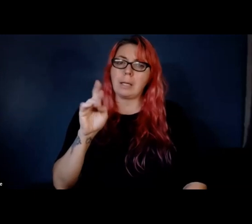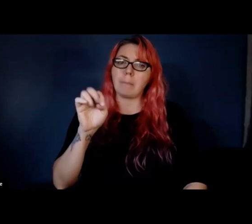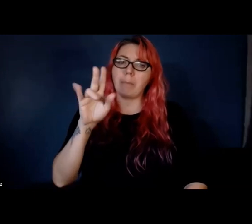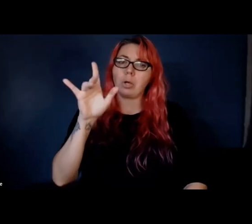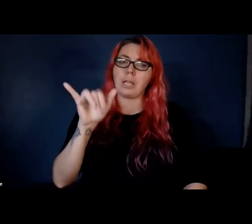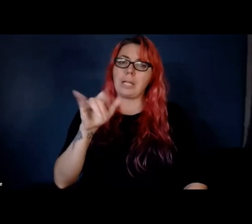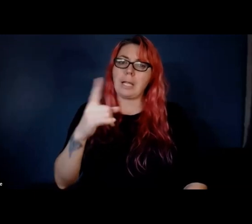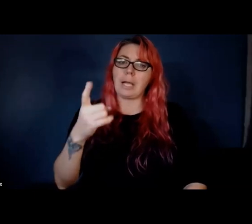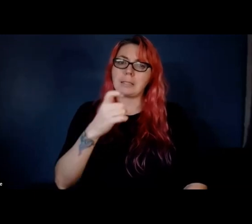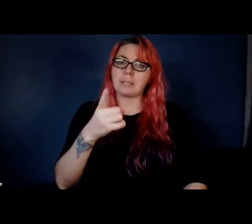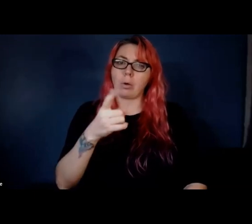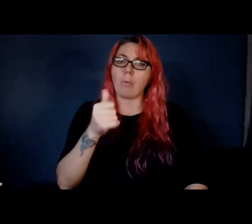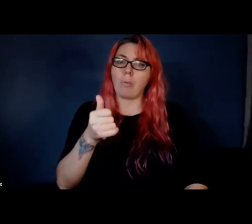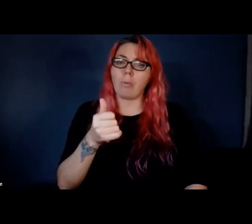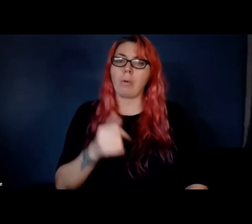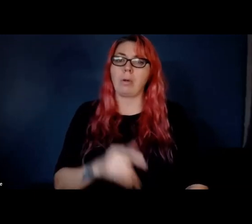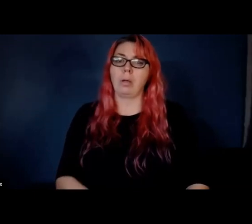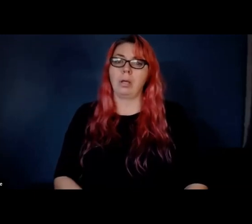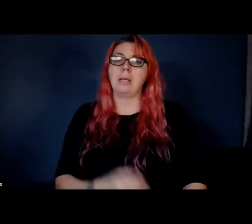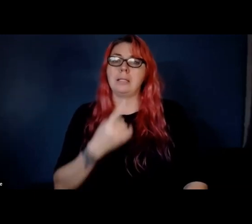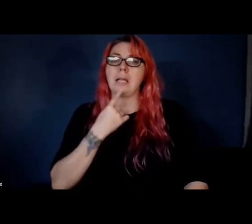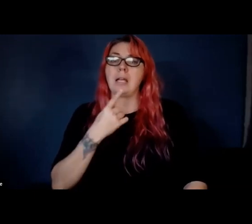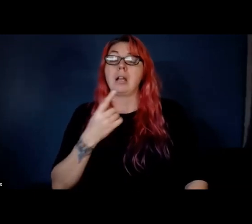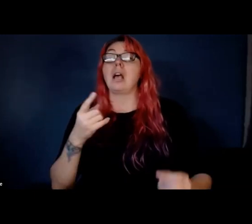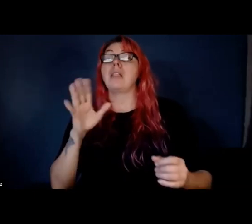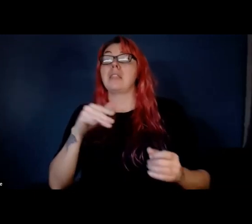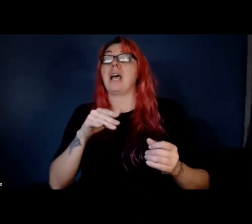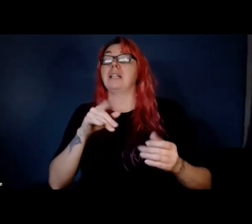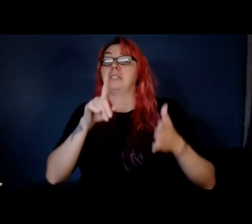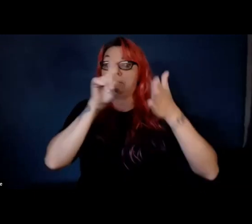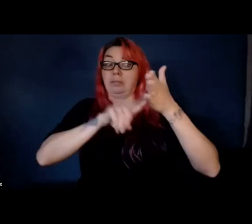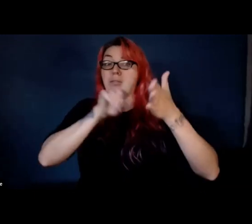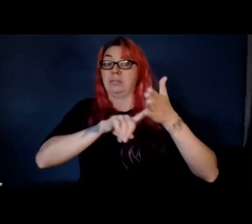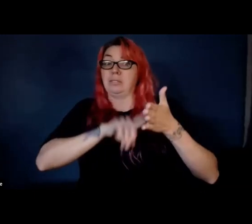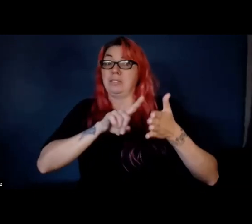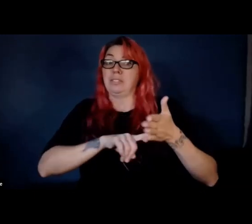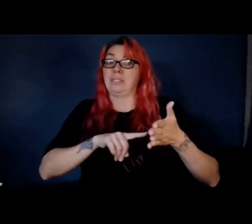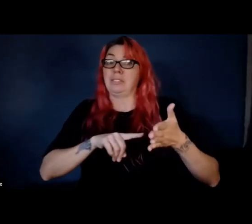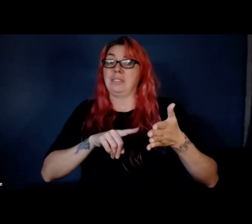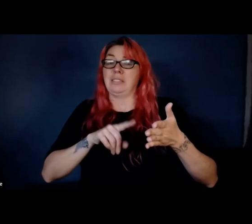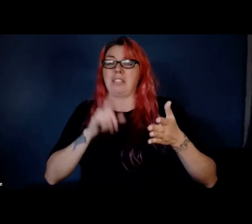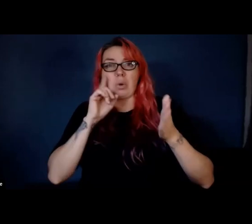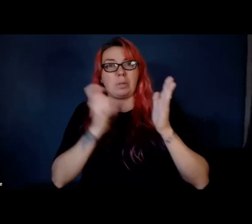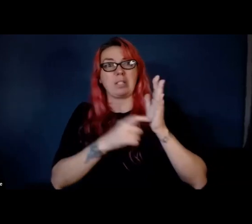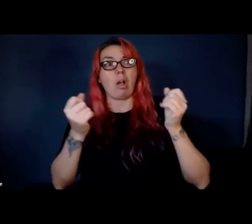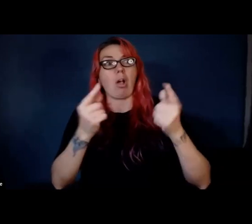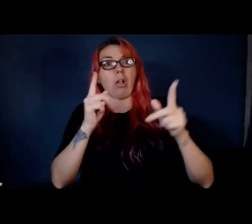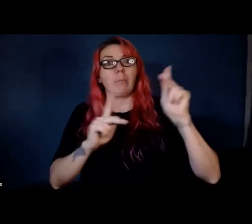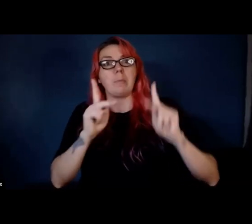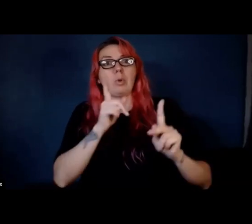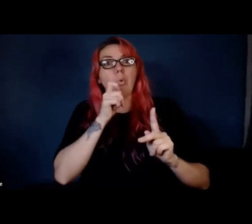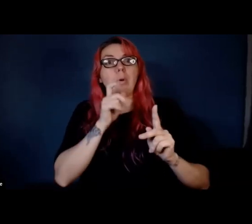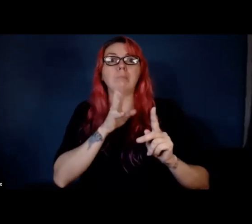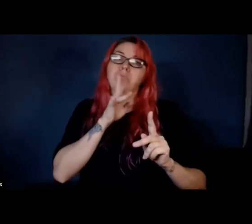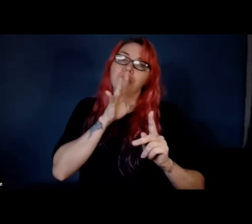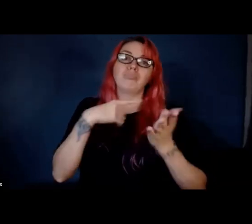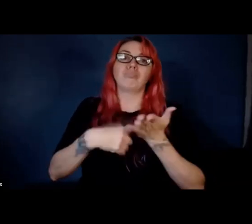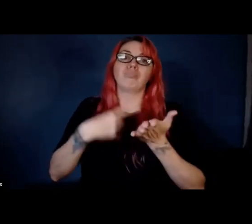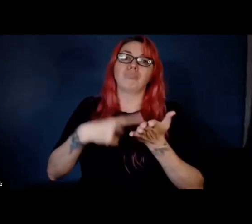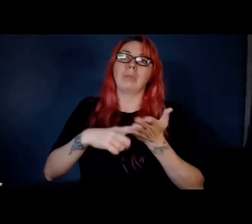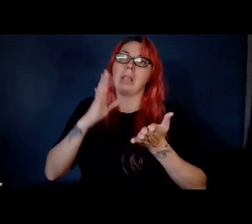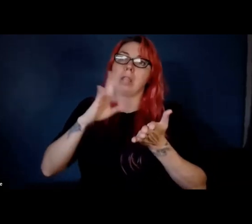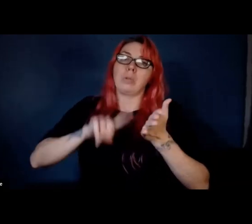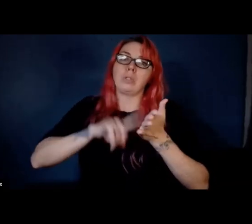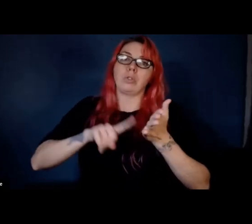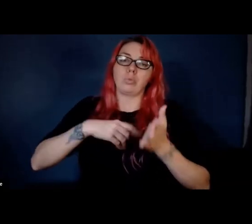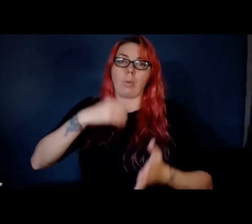So Kimberly's asking, are all the participants in the research team white? No Indigenous folks, and good question. I'm actually not sure. But it'd be interesting